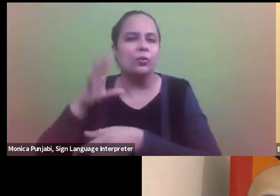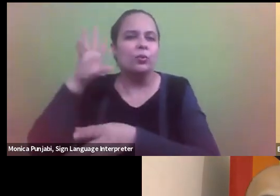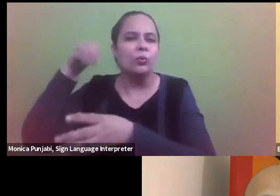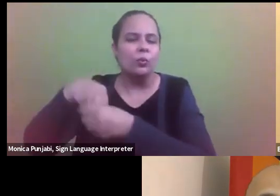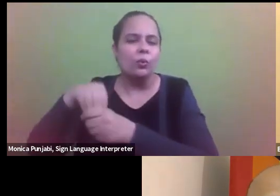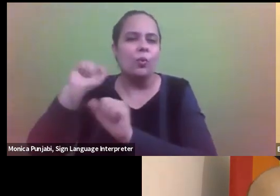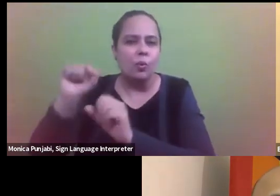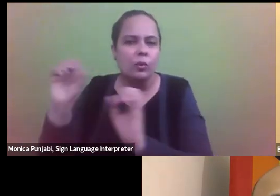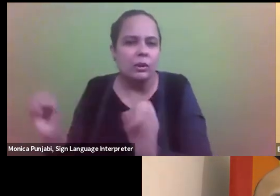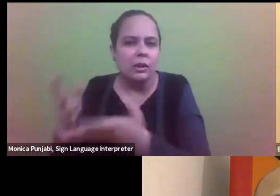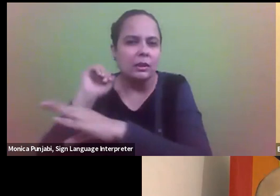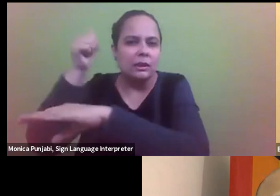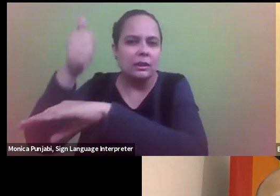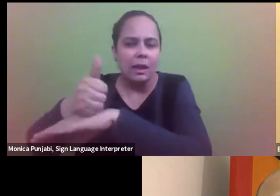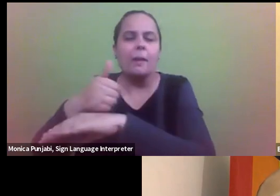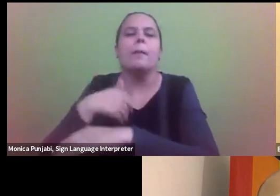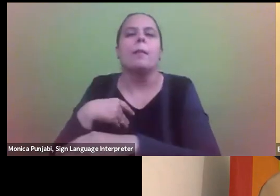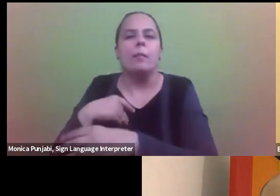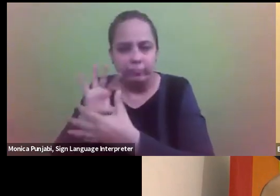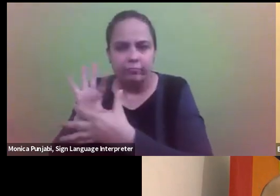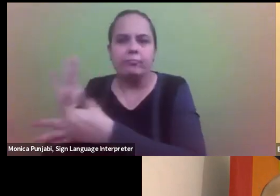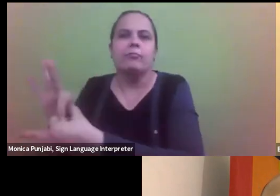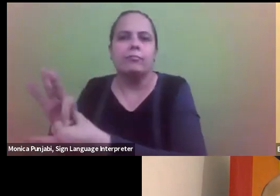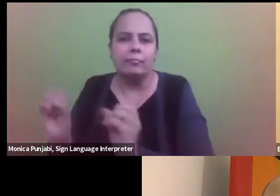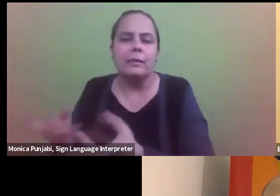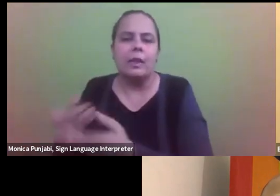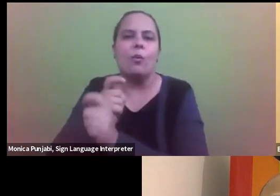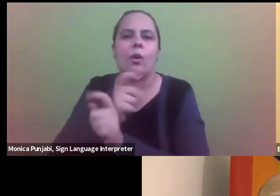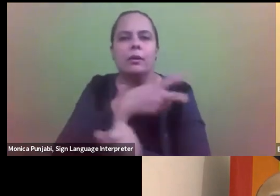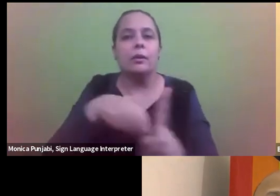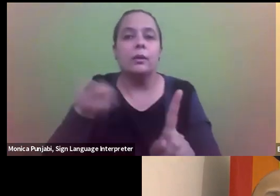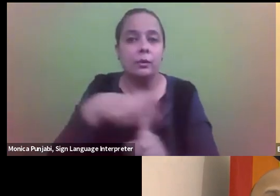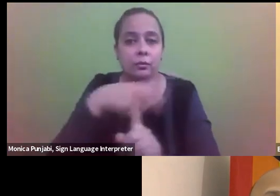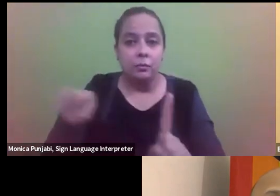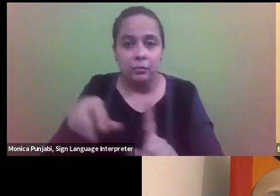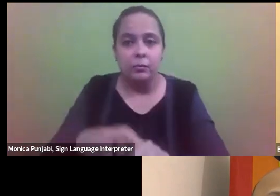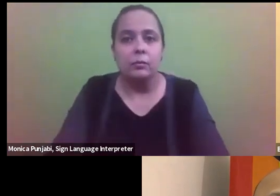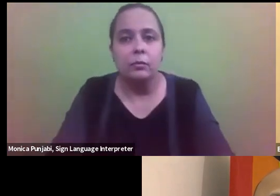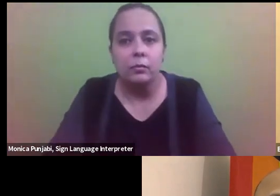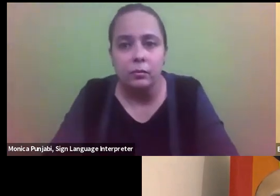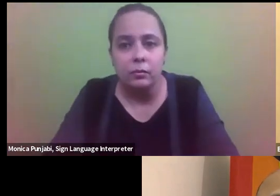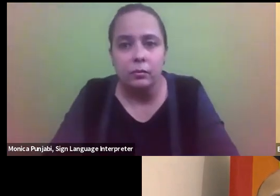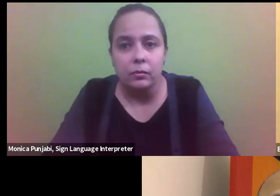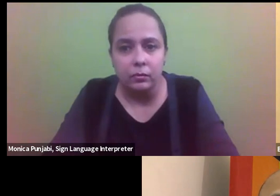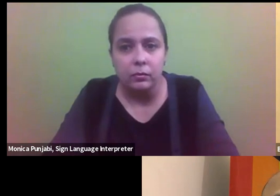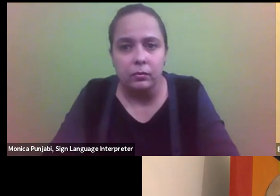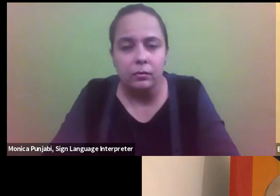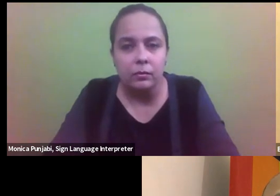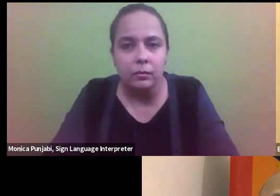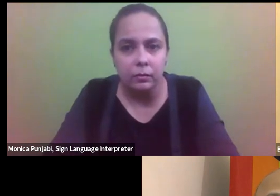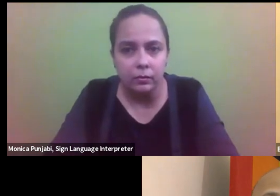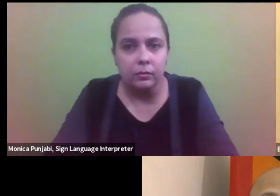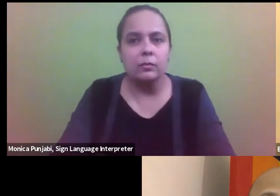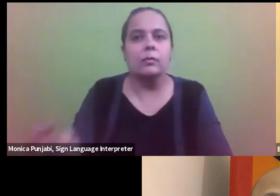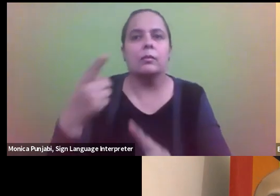these are enshrined in everything that we do. Now, in parallel, I started working with like-minded individuals like the Humsafar